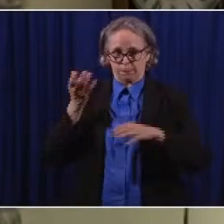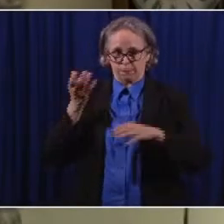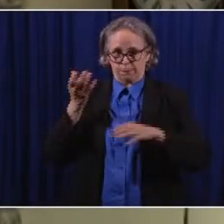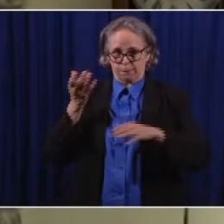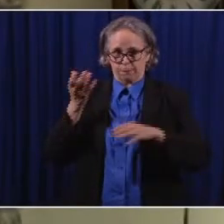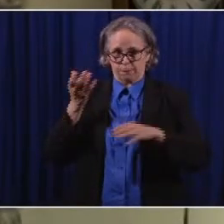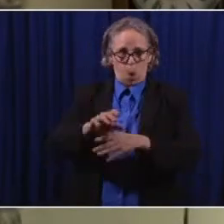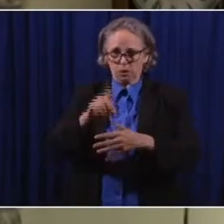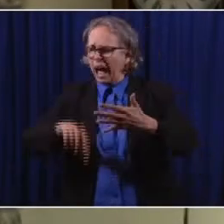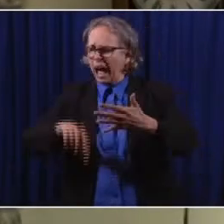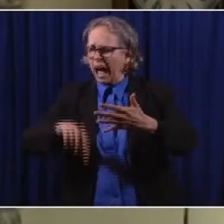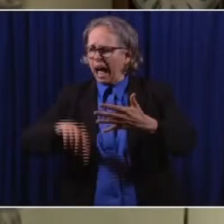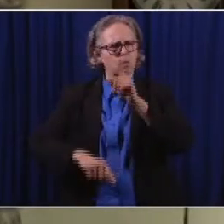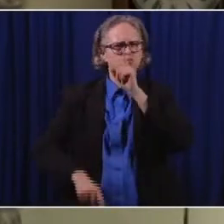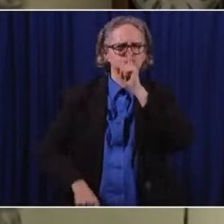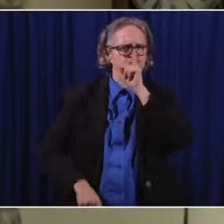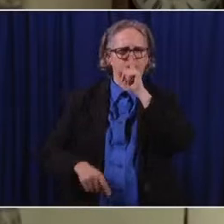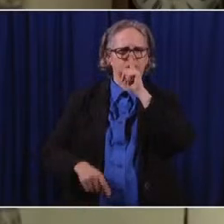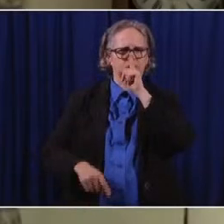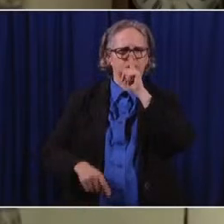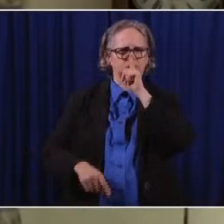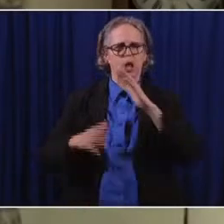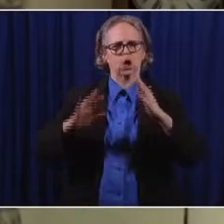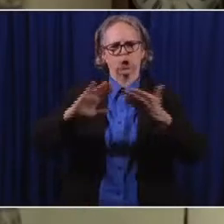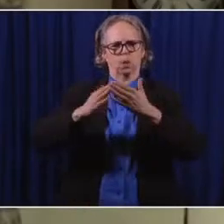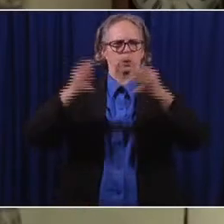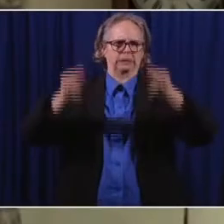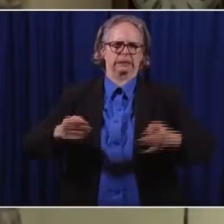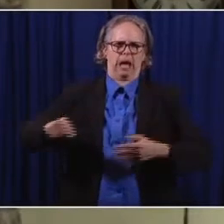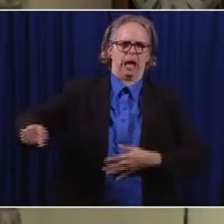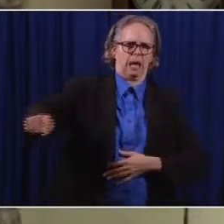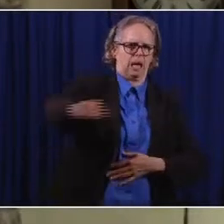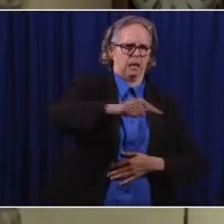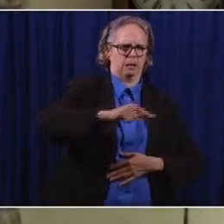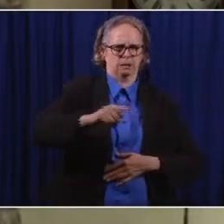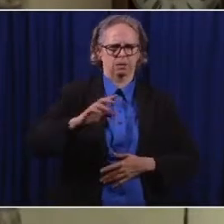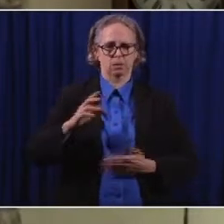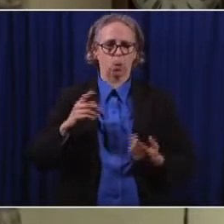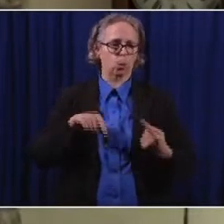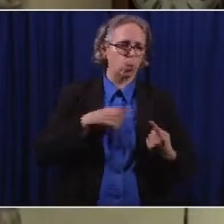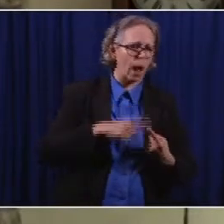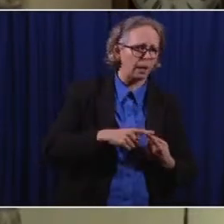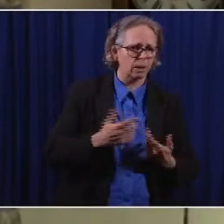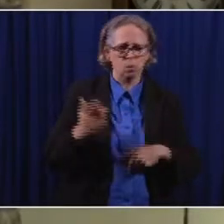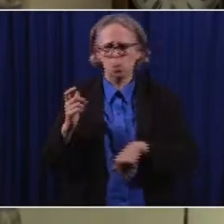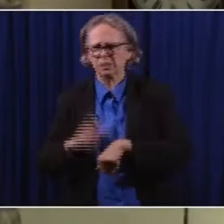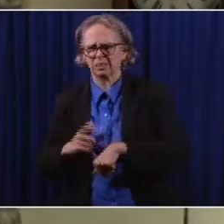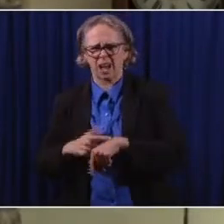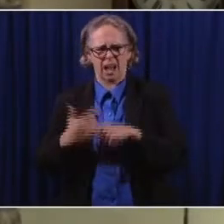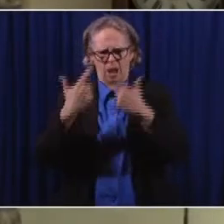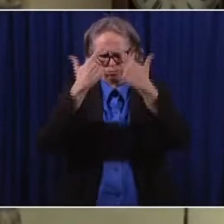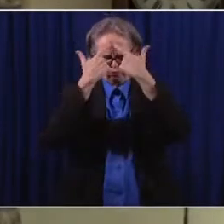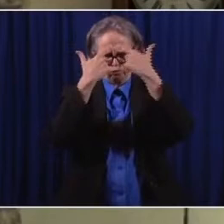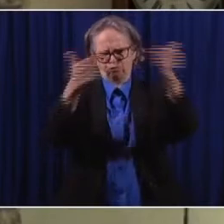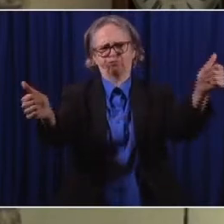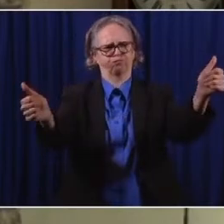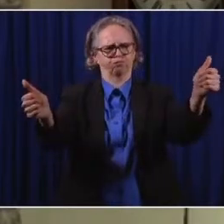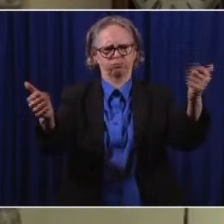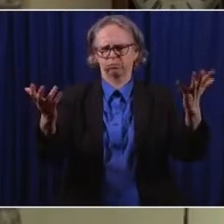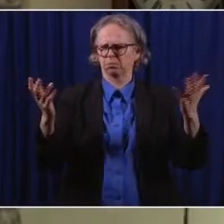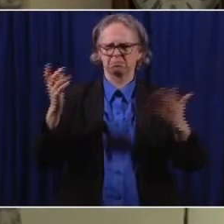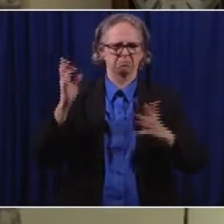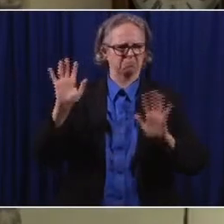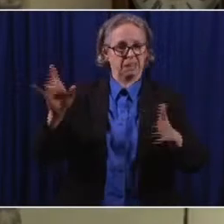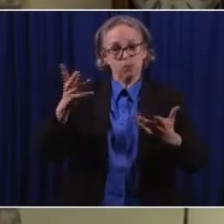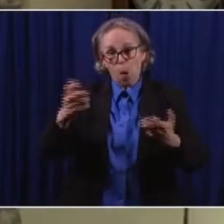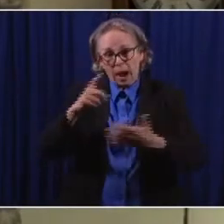there's a Beggars Night, when that Beggars Night is. They will do that, I'm sure, in consultation with their local